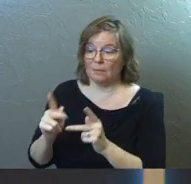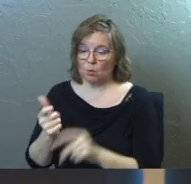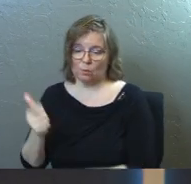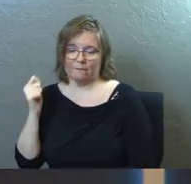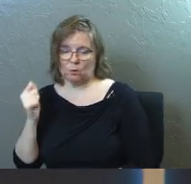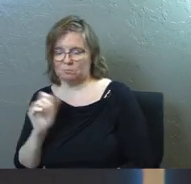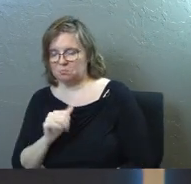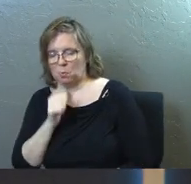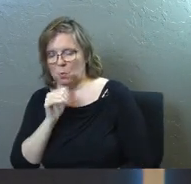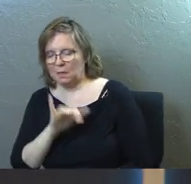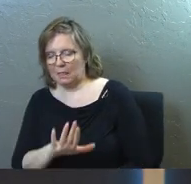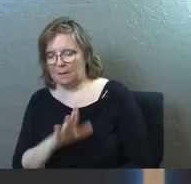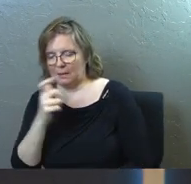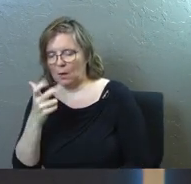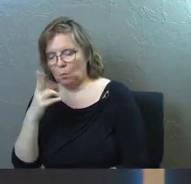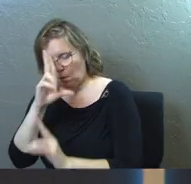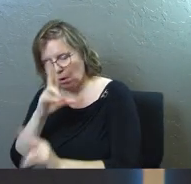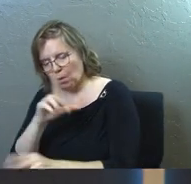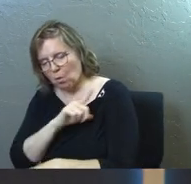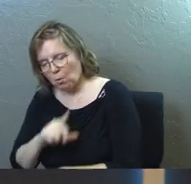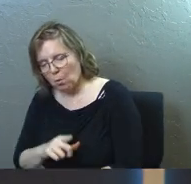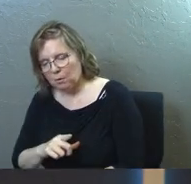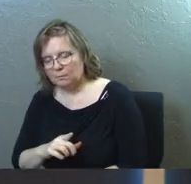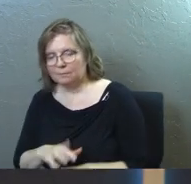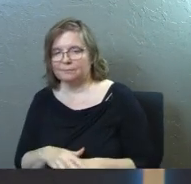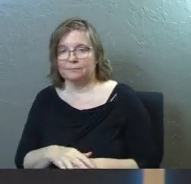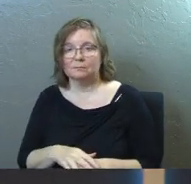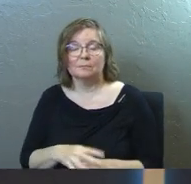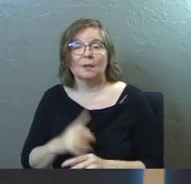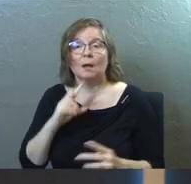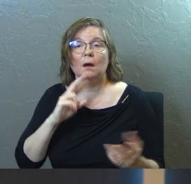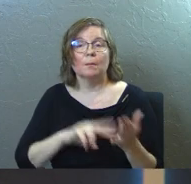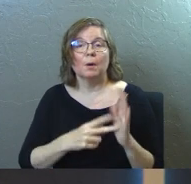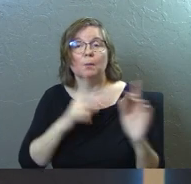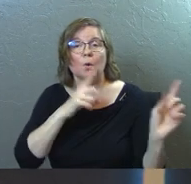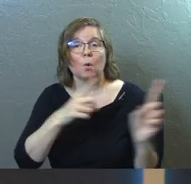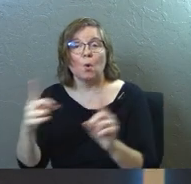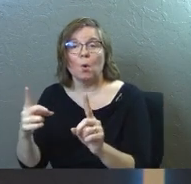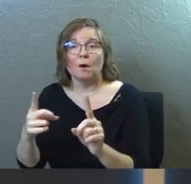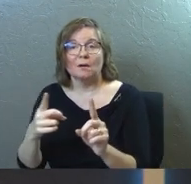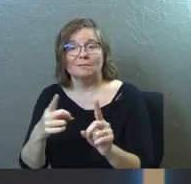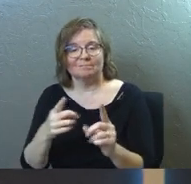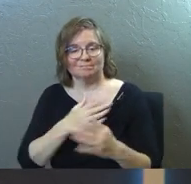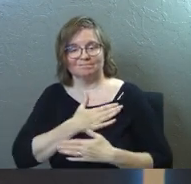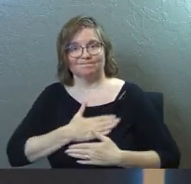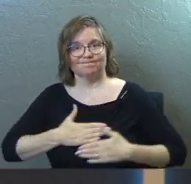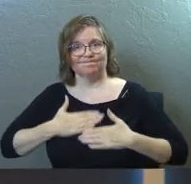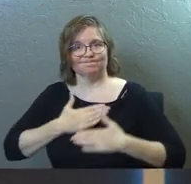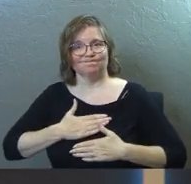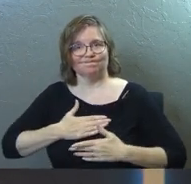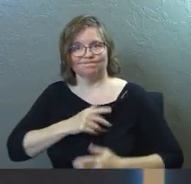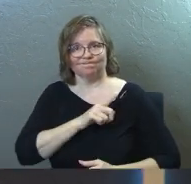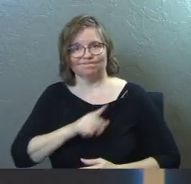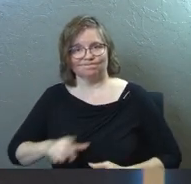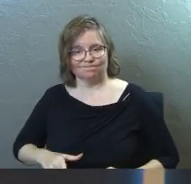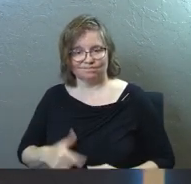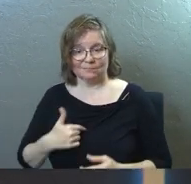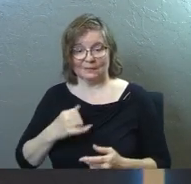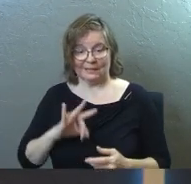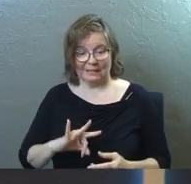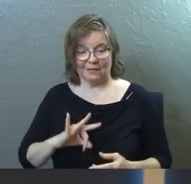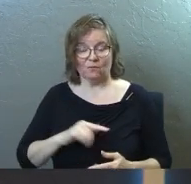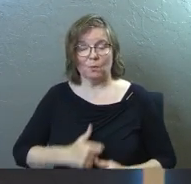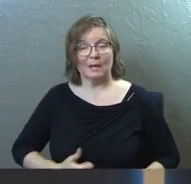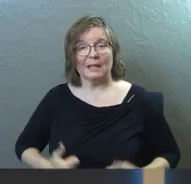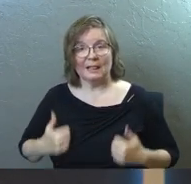to eat certain foods also want to please the Lord and give thanks to God. For if we don't live for ourselves or die for we don't live for ourselves or die for ourselves. If